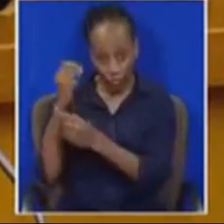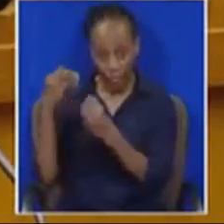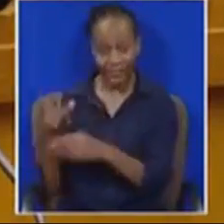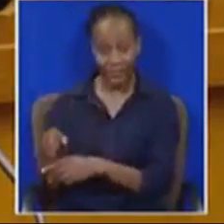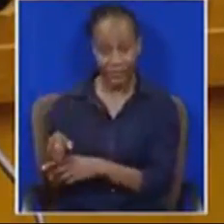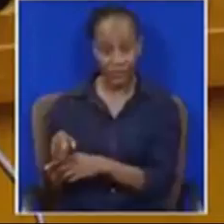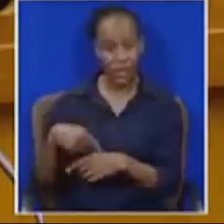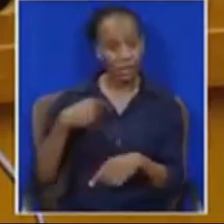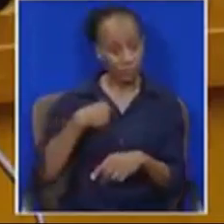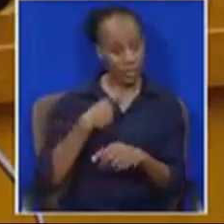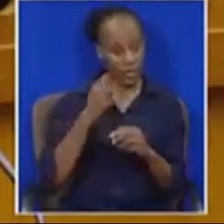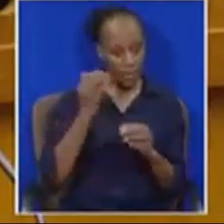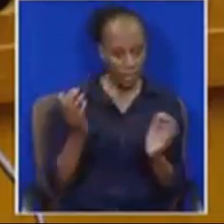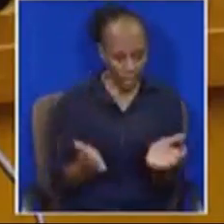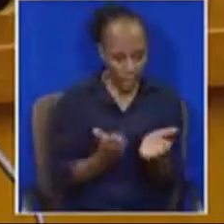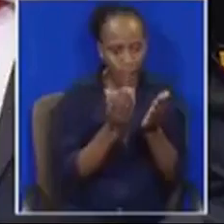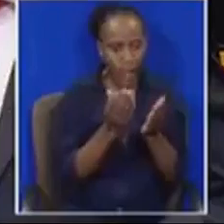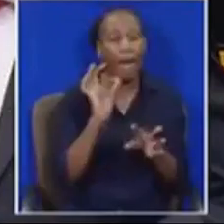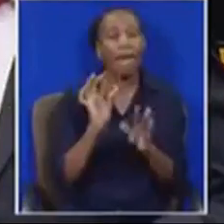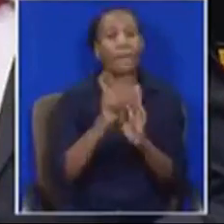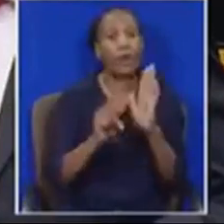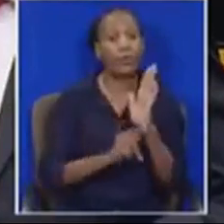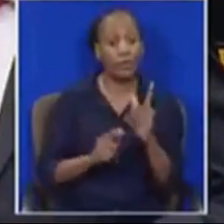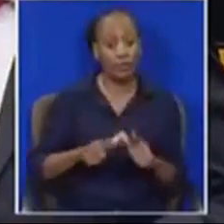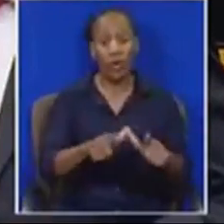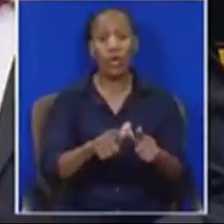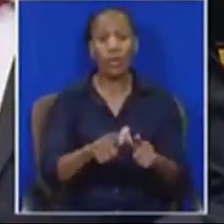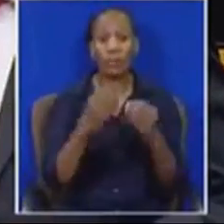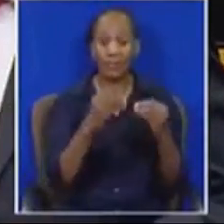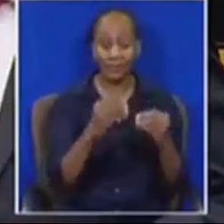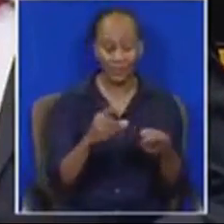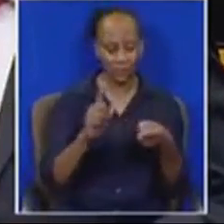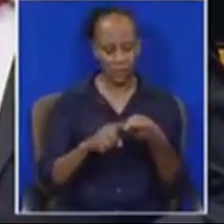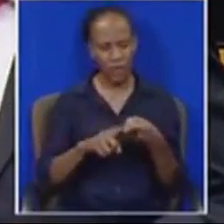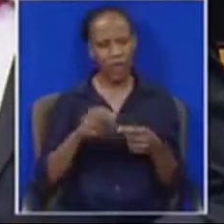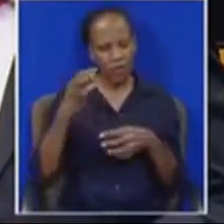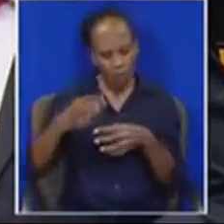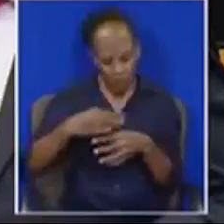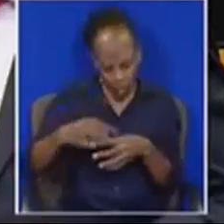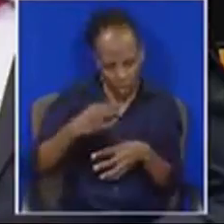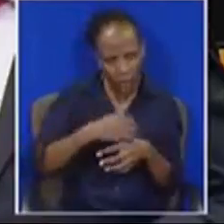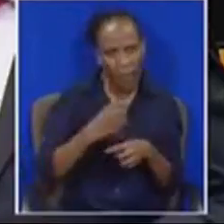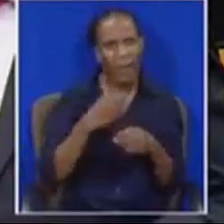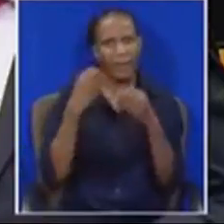localization program through which products such as textiles, clothing,